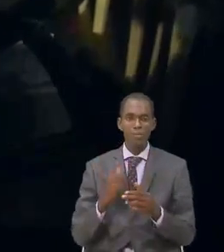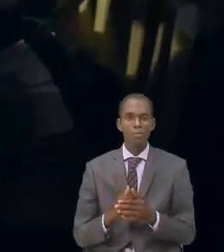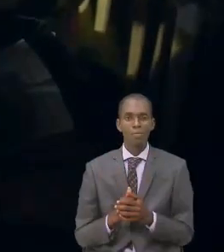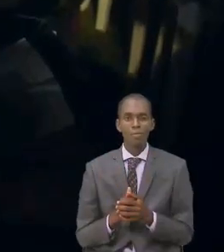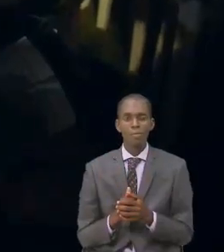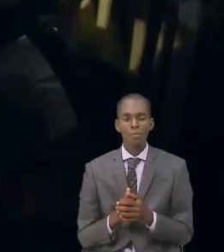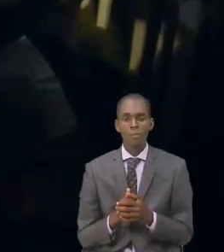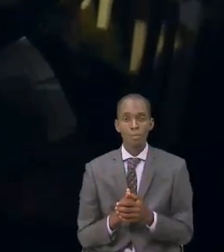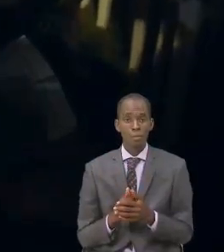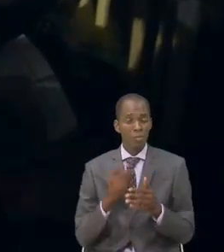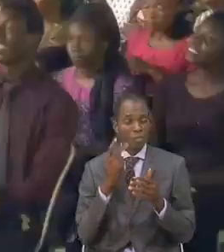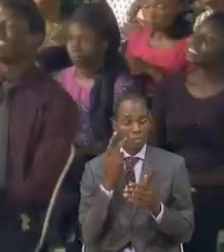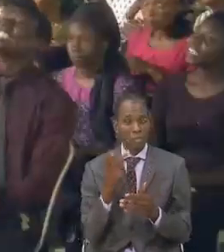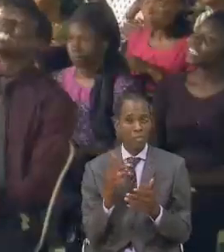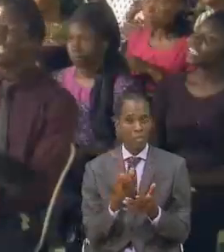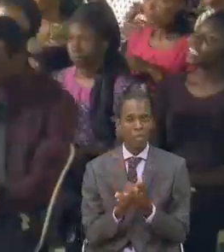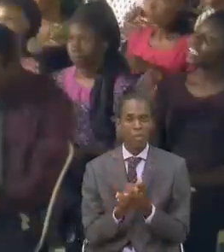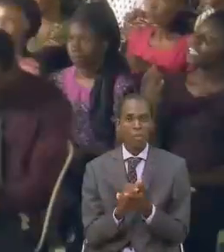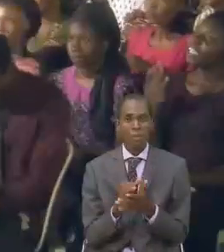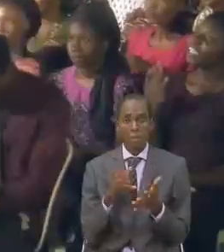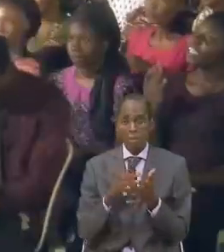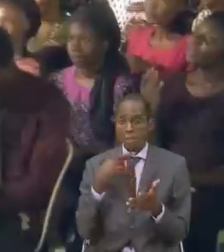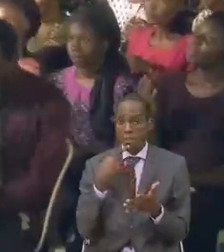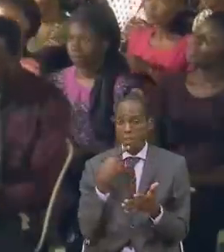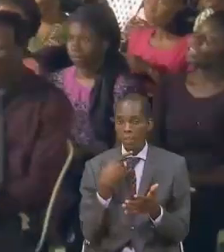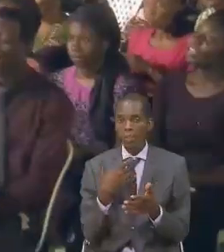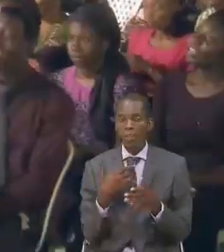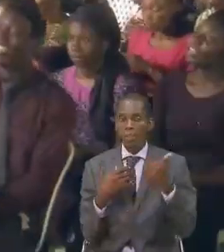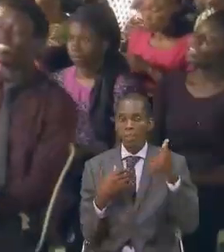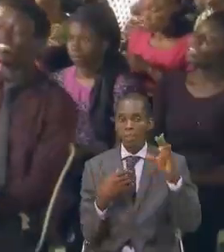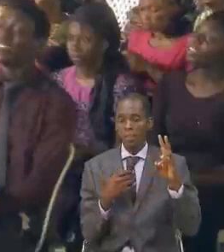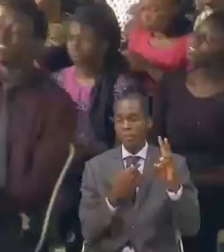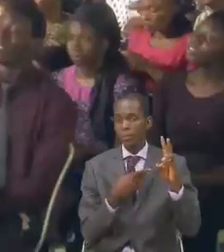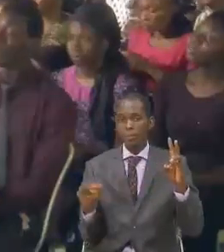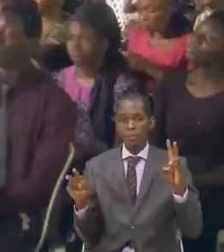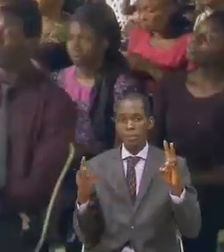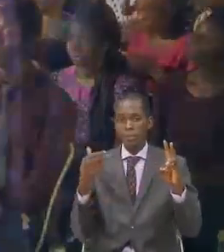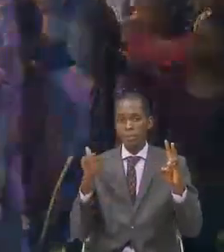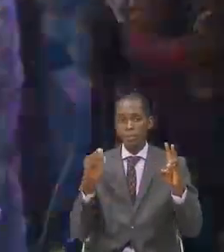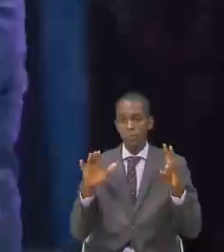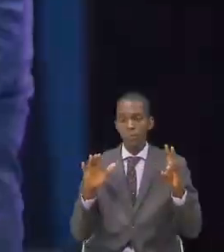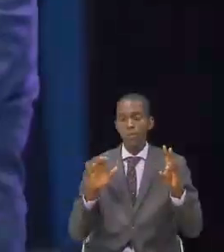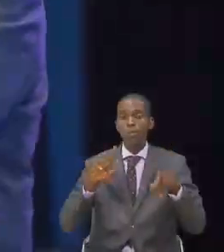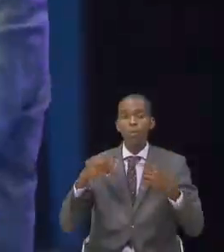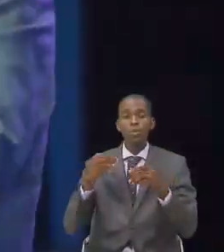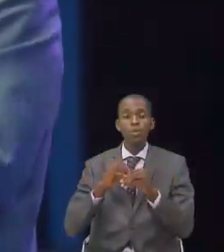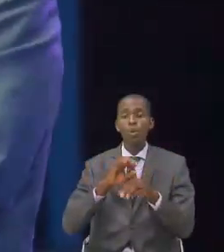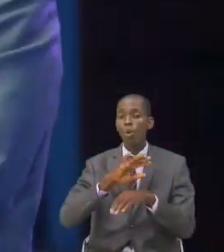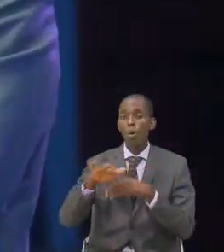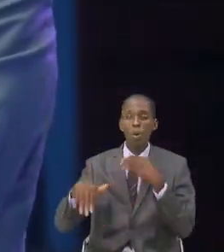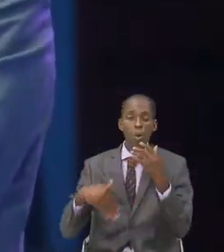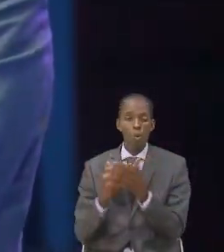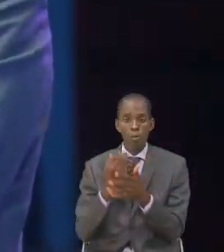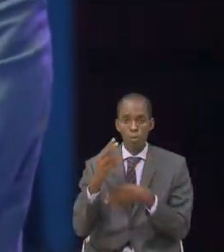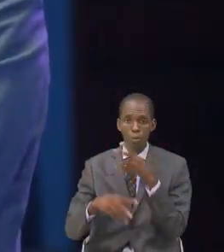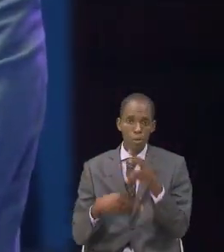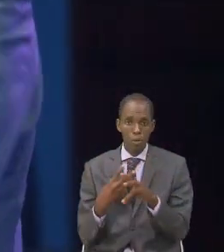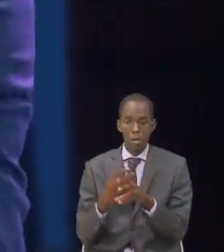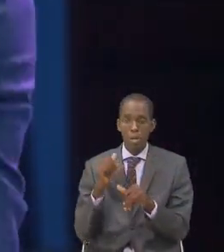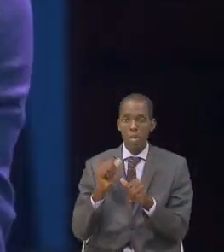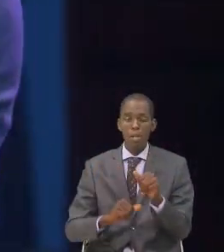Deliverance will be yours in Jesus' name. Look at that. It says you go into all the